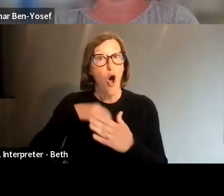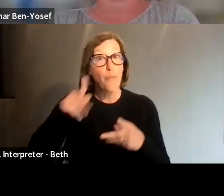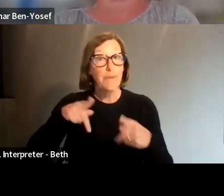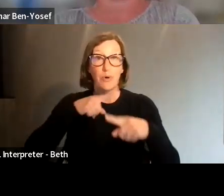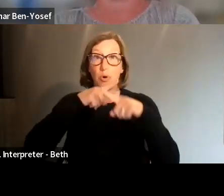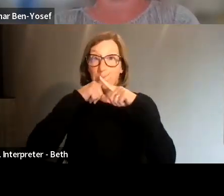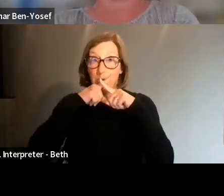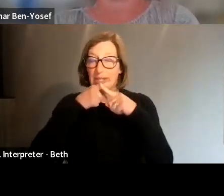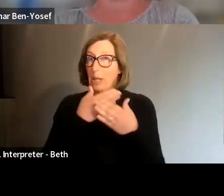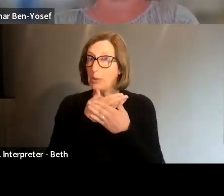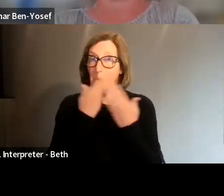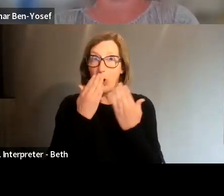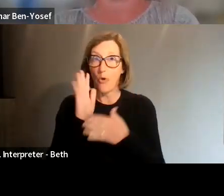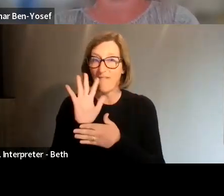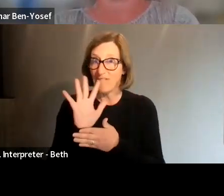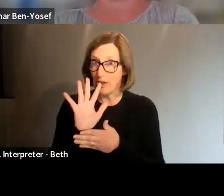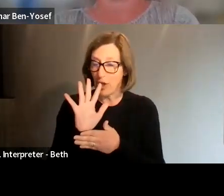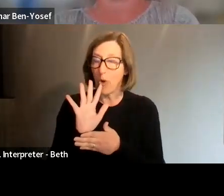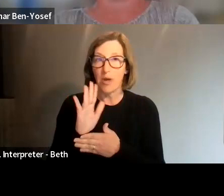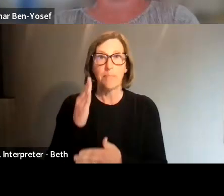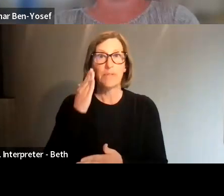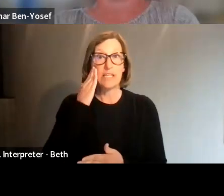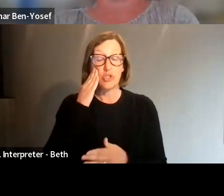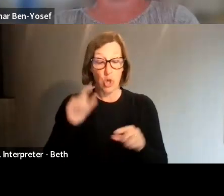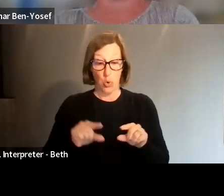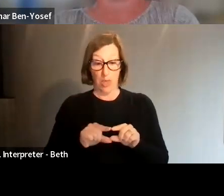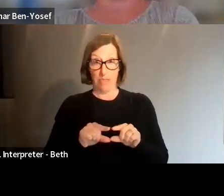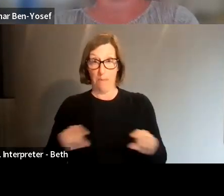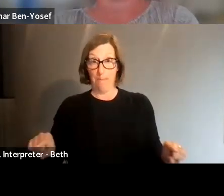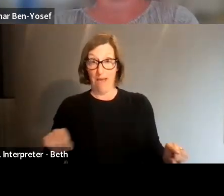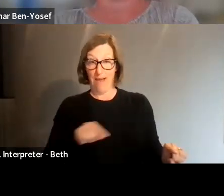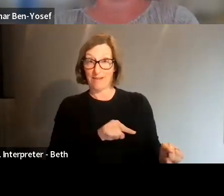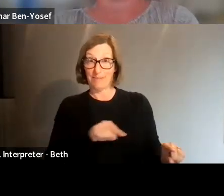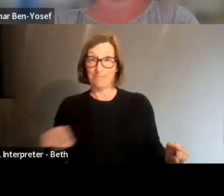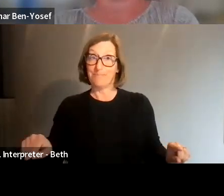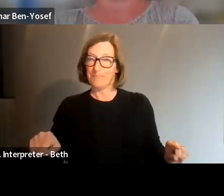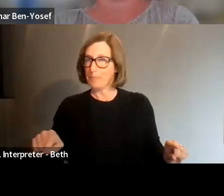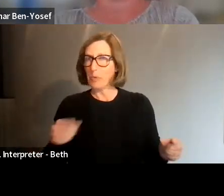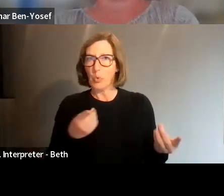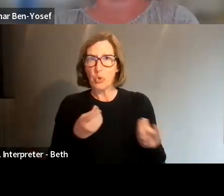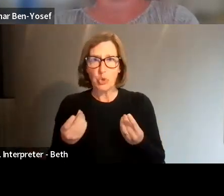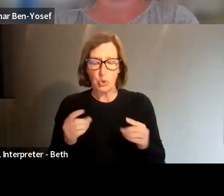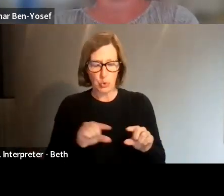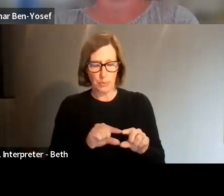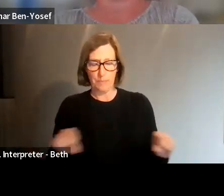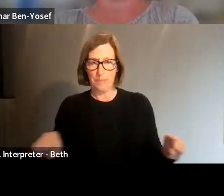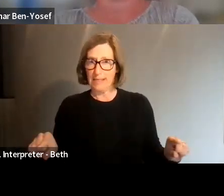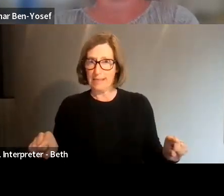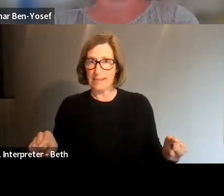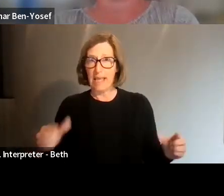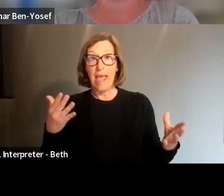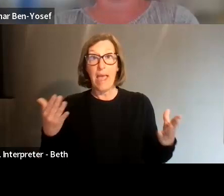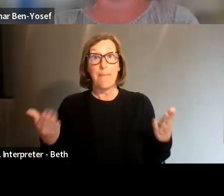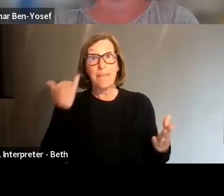without video. Please be aware that the taskbar is at the bottom of your Zoom window. This taskbar may collapse when it is not